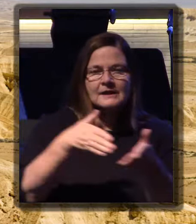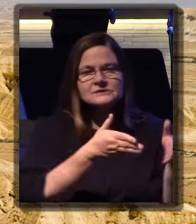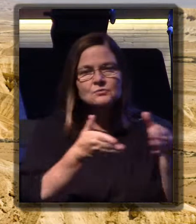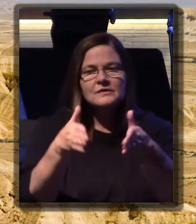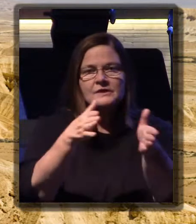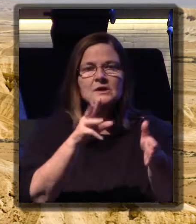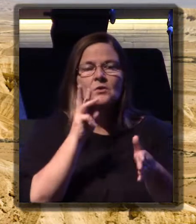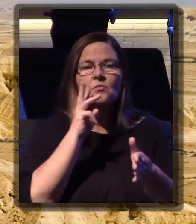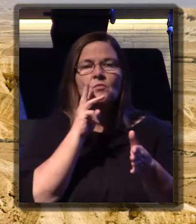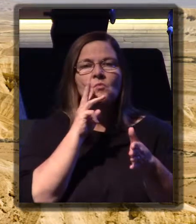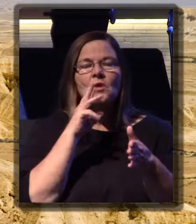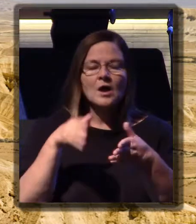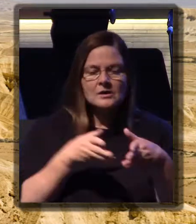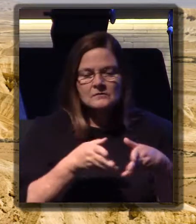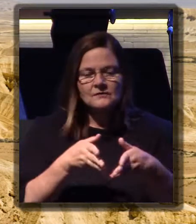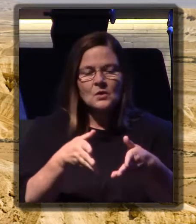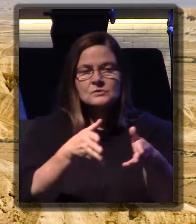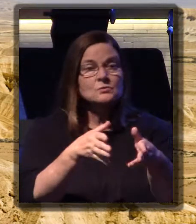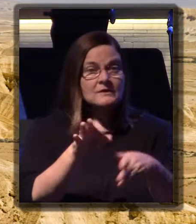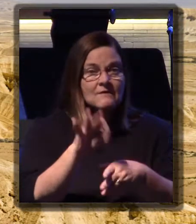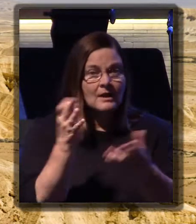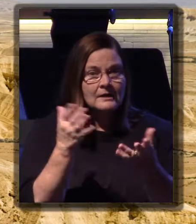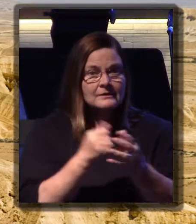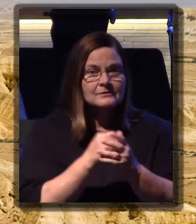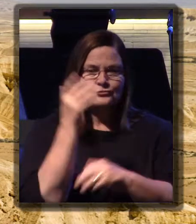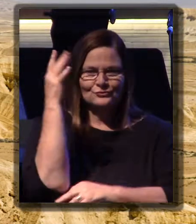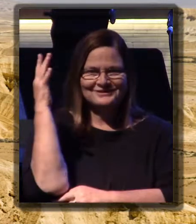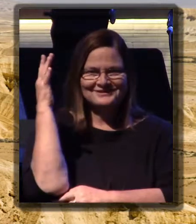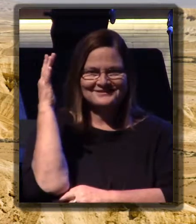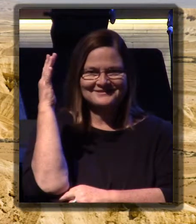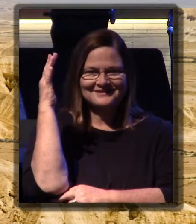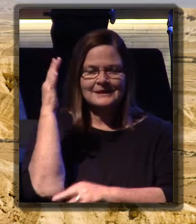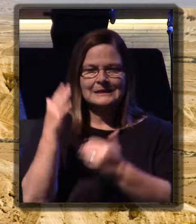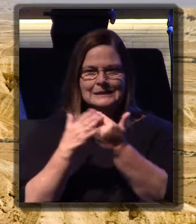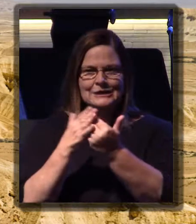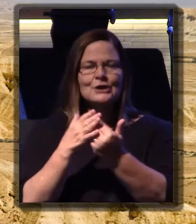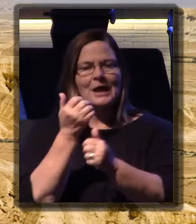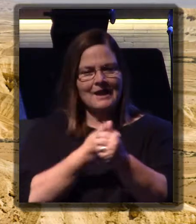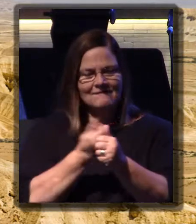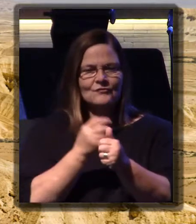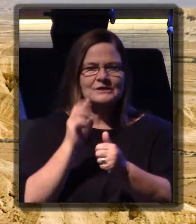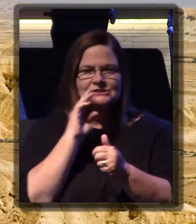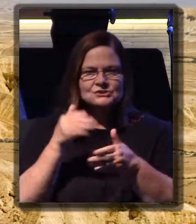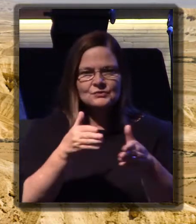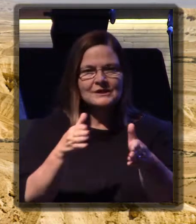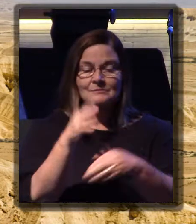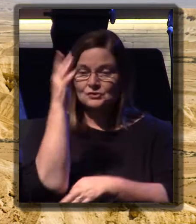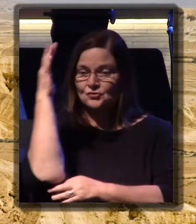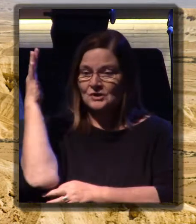find these windy paths where the water follow the path of least resistance. And what do you find in every